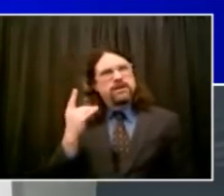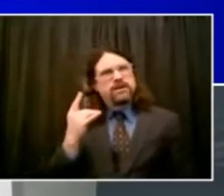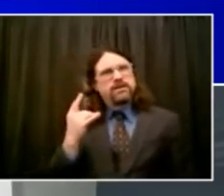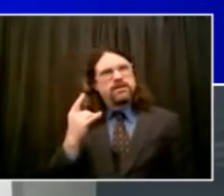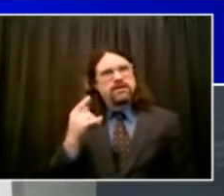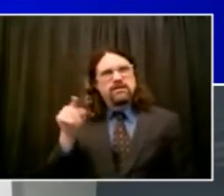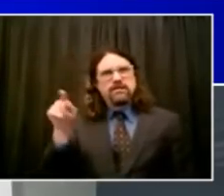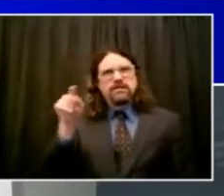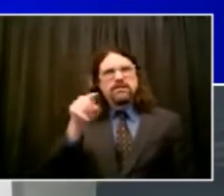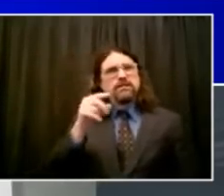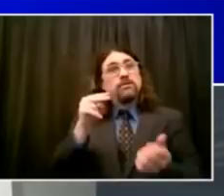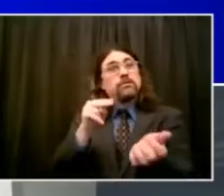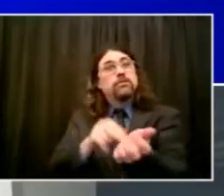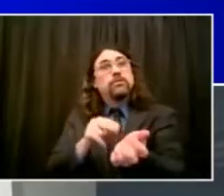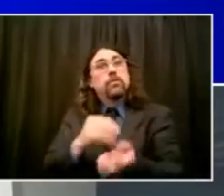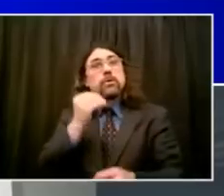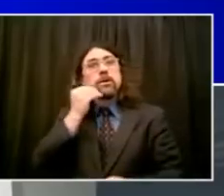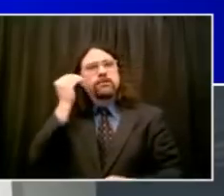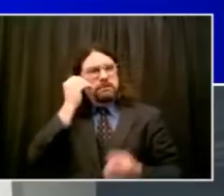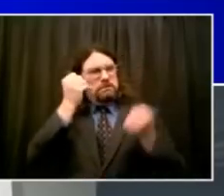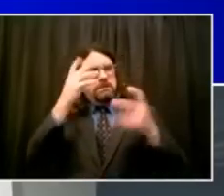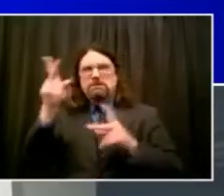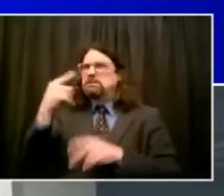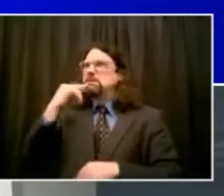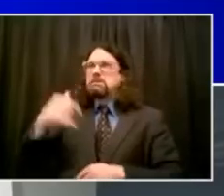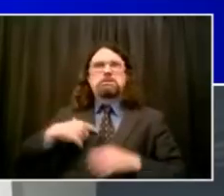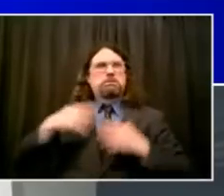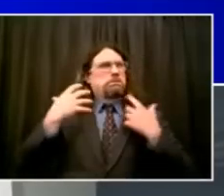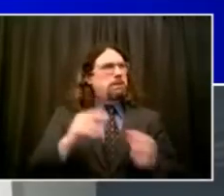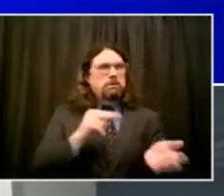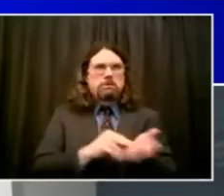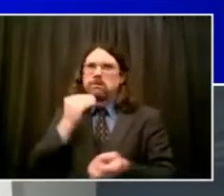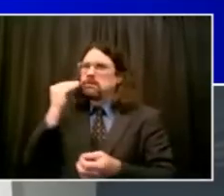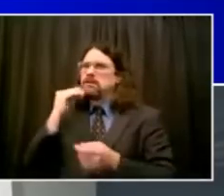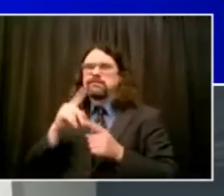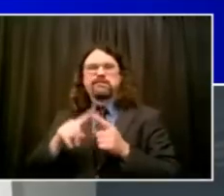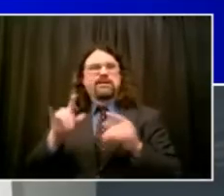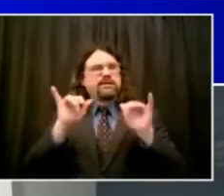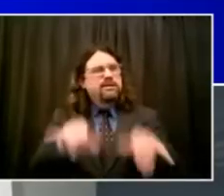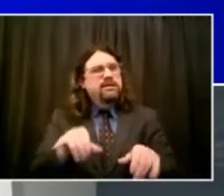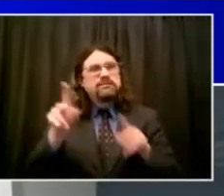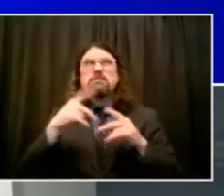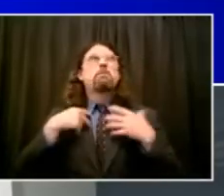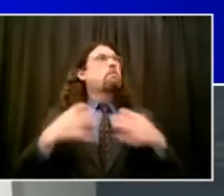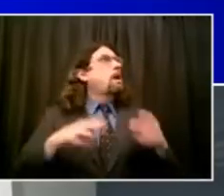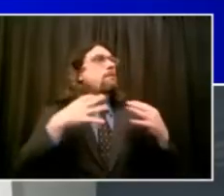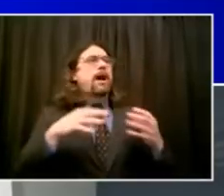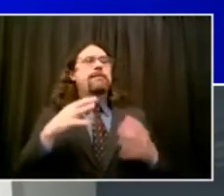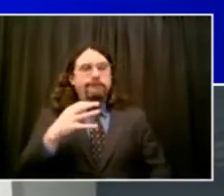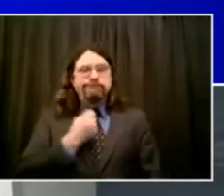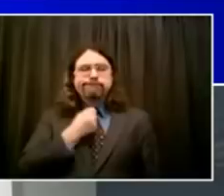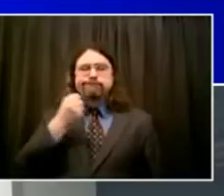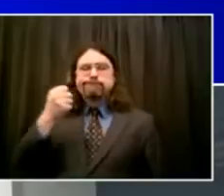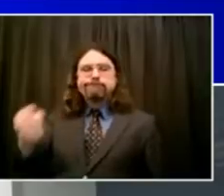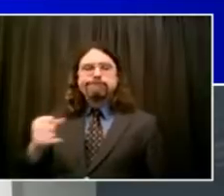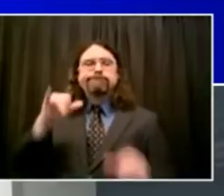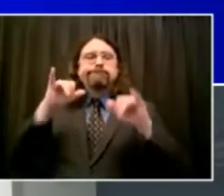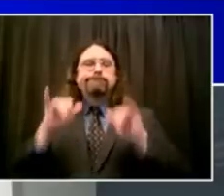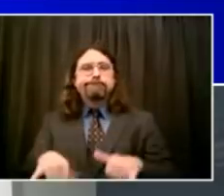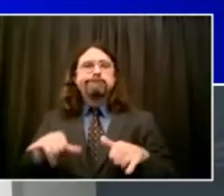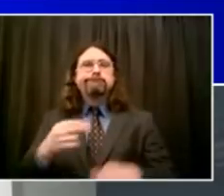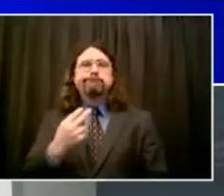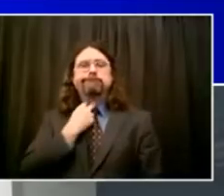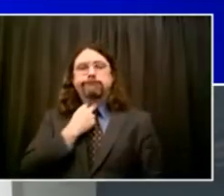that. But we also have to think about the fact that we've learned in this crisis and even before that